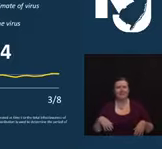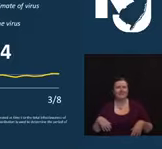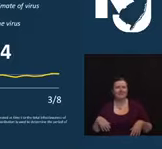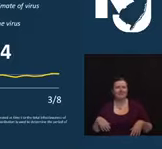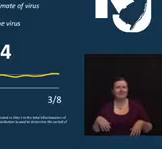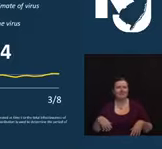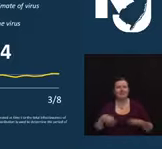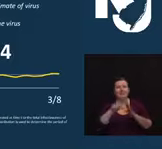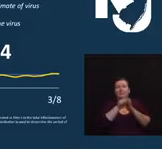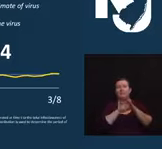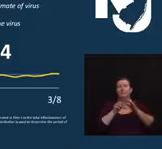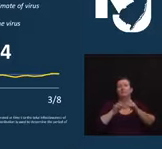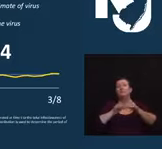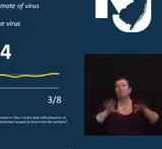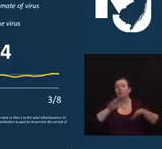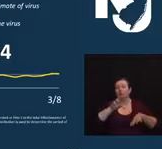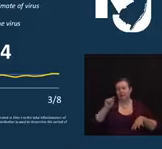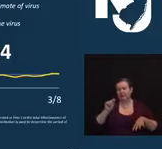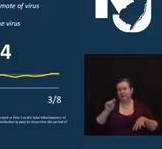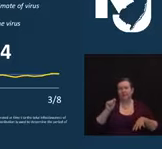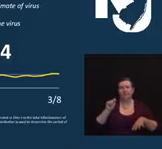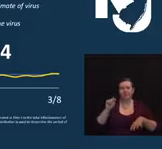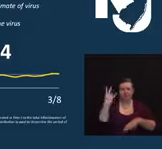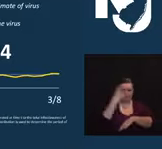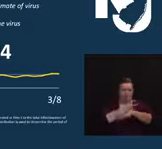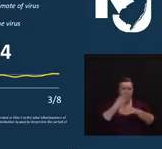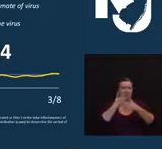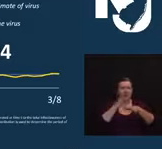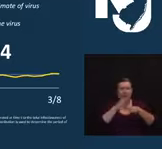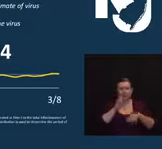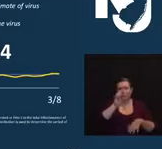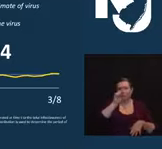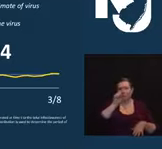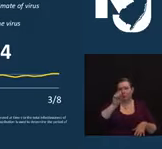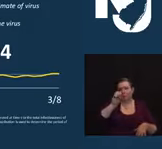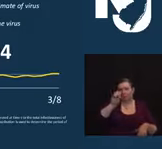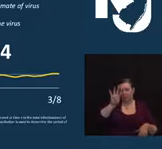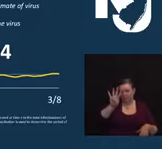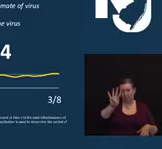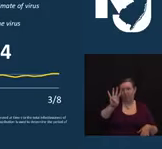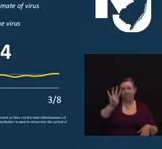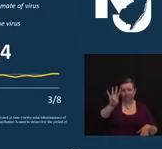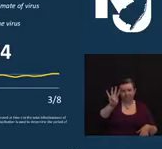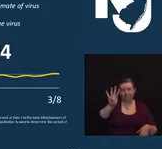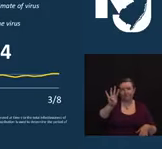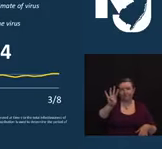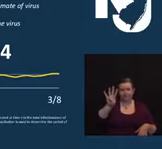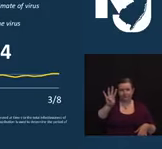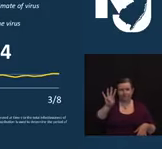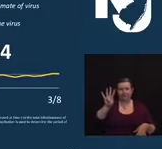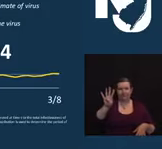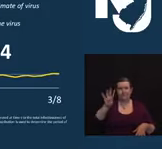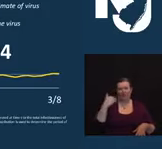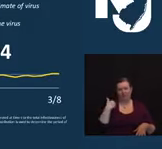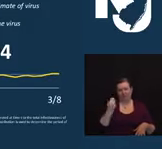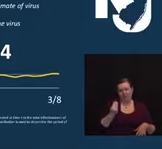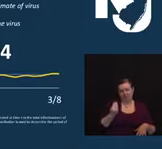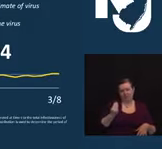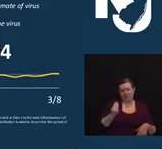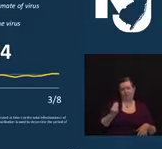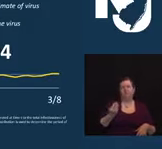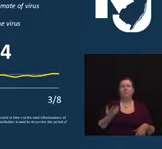rolling average of cases through Monday is now at 1.04, and that's roughly, not quite, roughly a 1-to-1 rate of